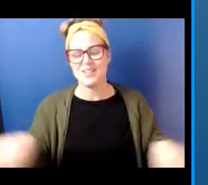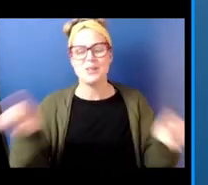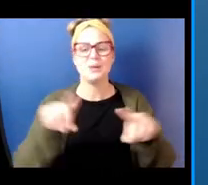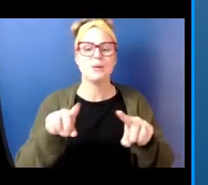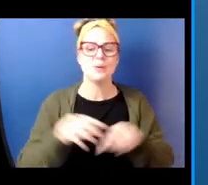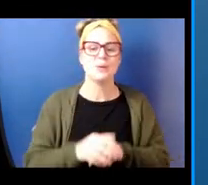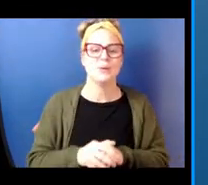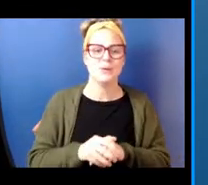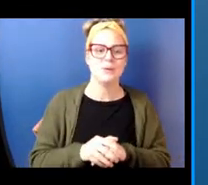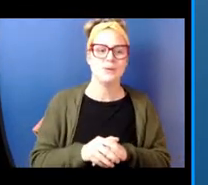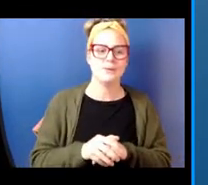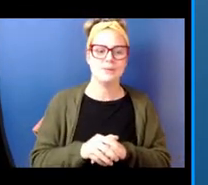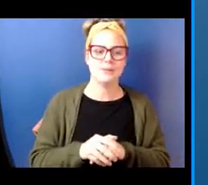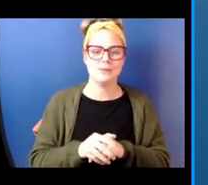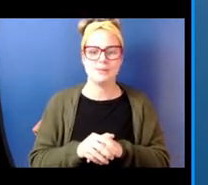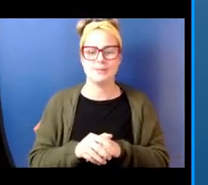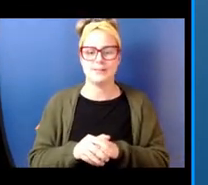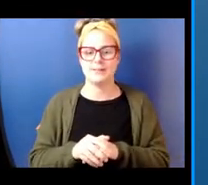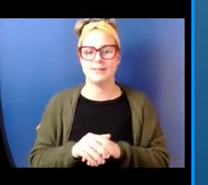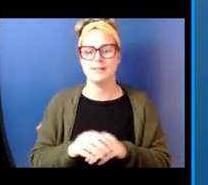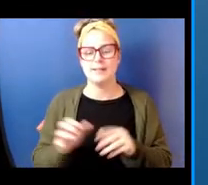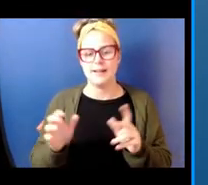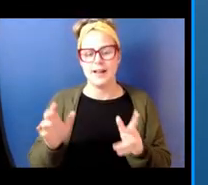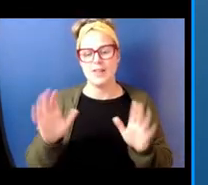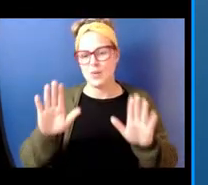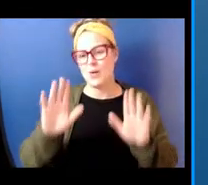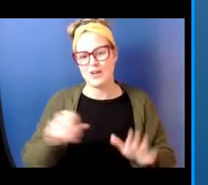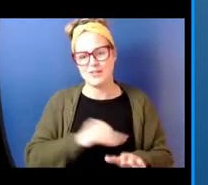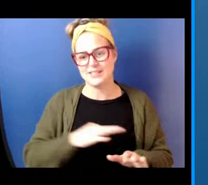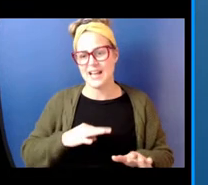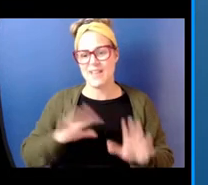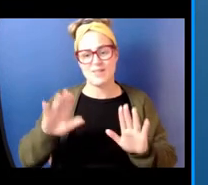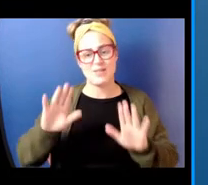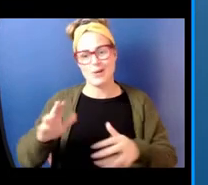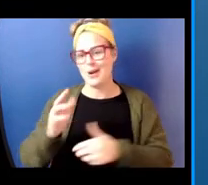the wonderful staff of this great Hotel